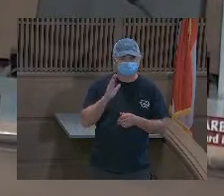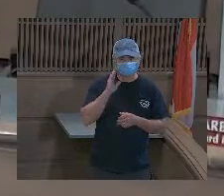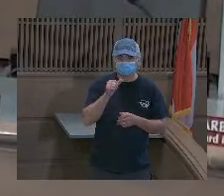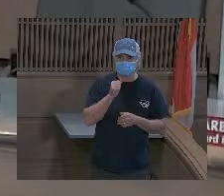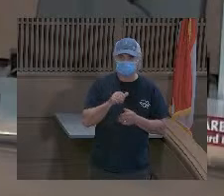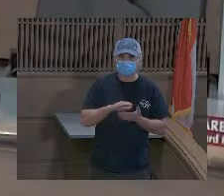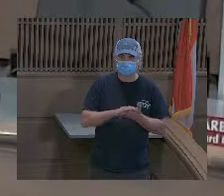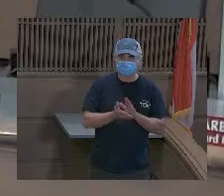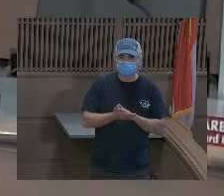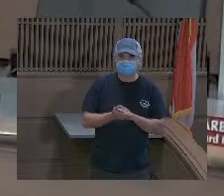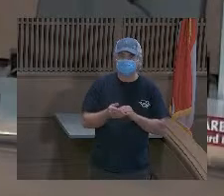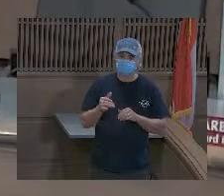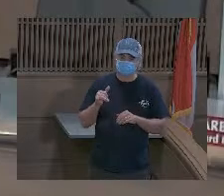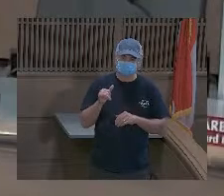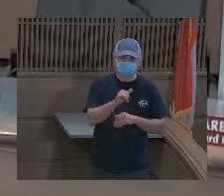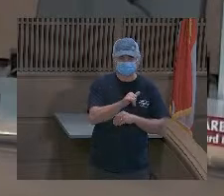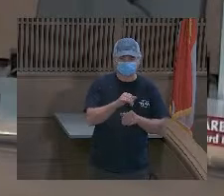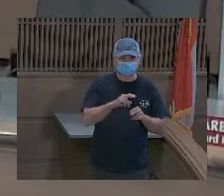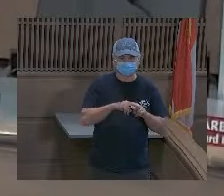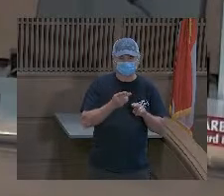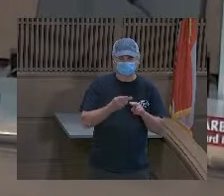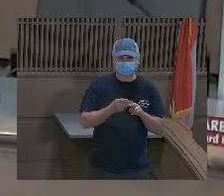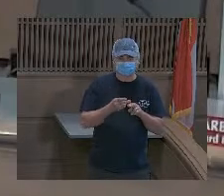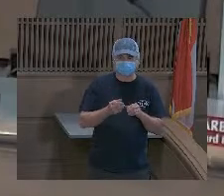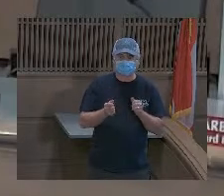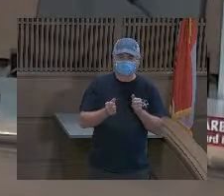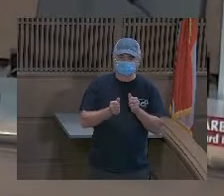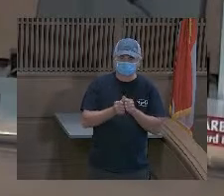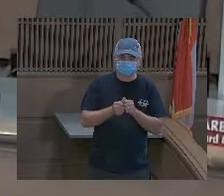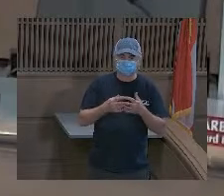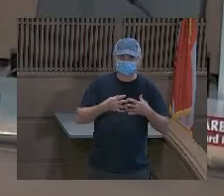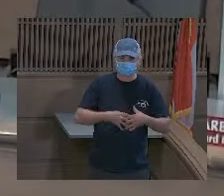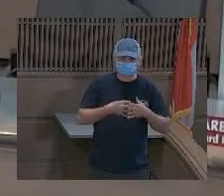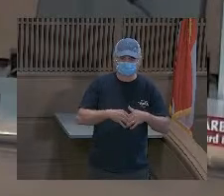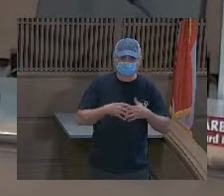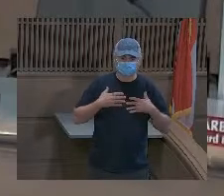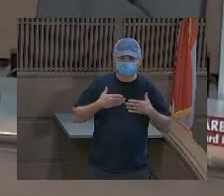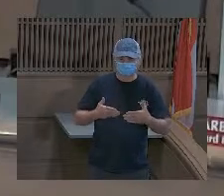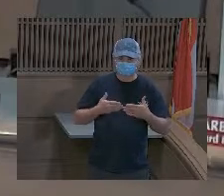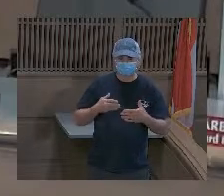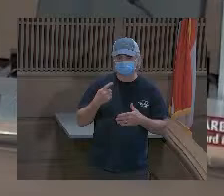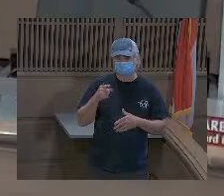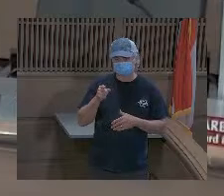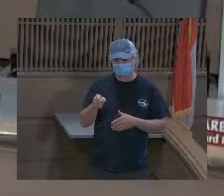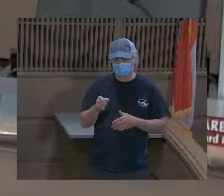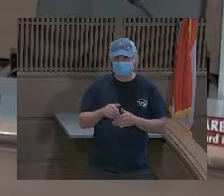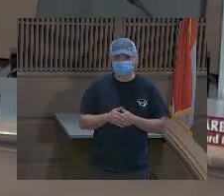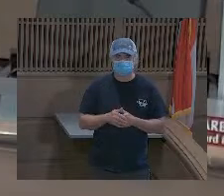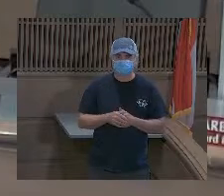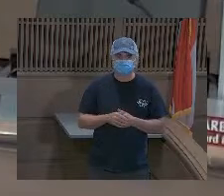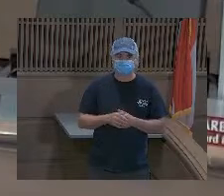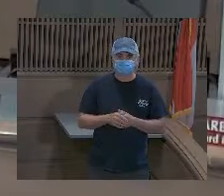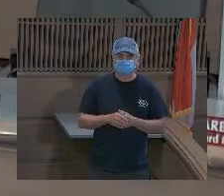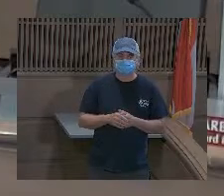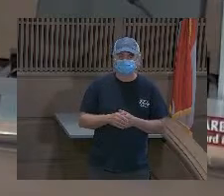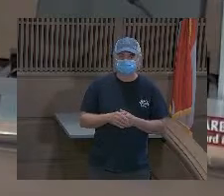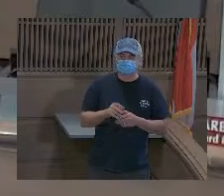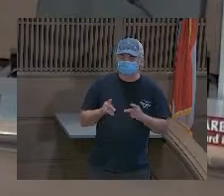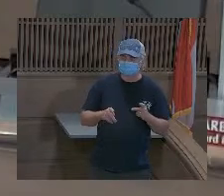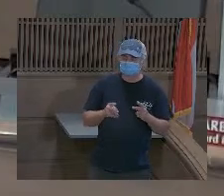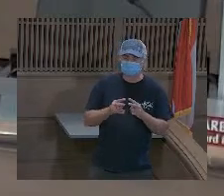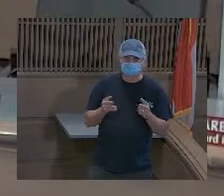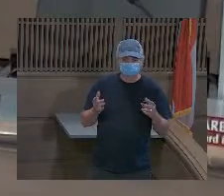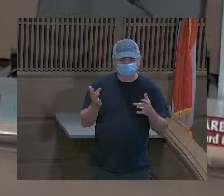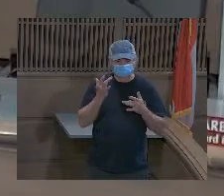or die from COVID. This pandemic is not over. People are still getting sick and people are still dying. So we want to urge